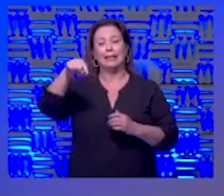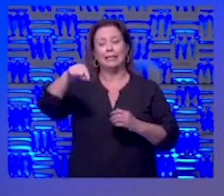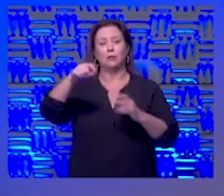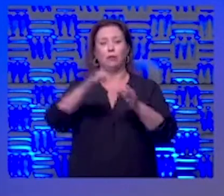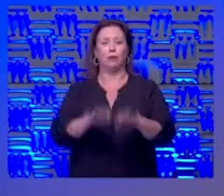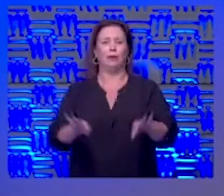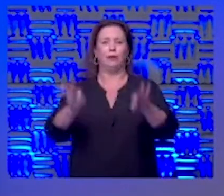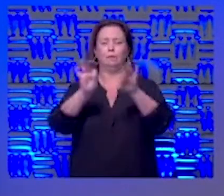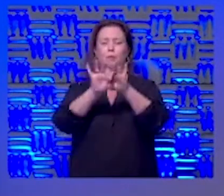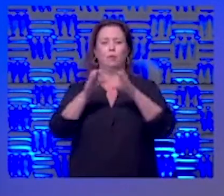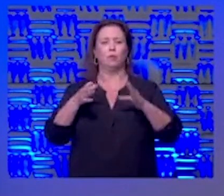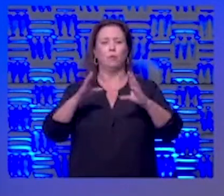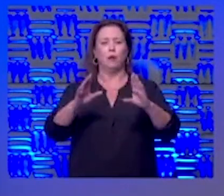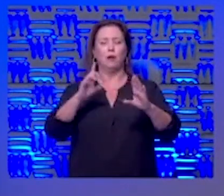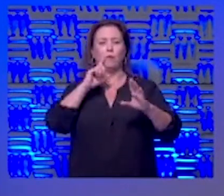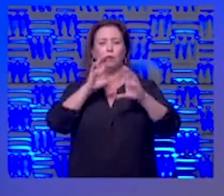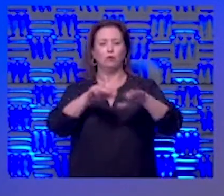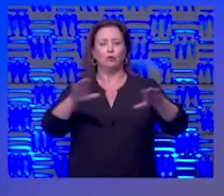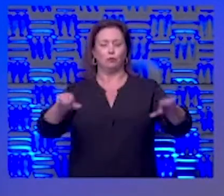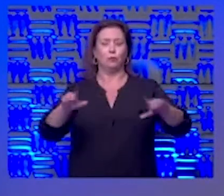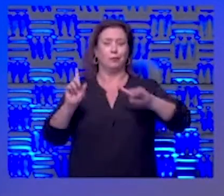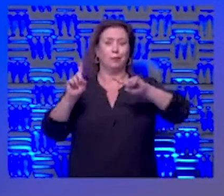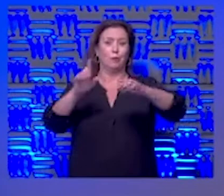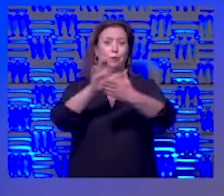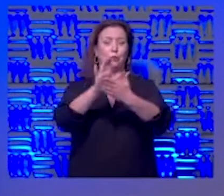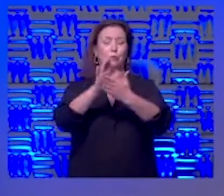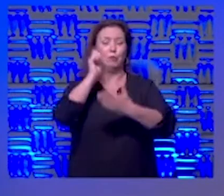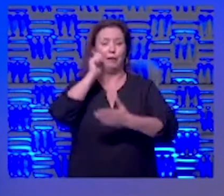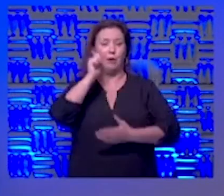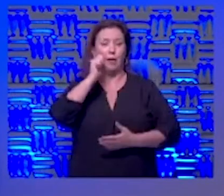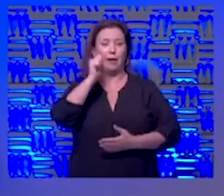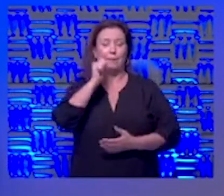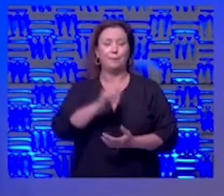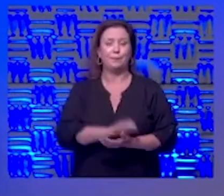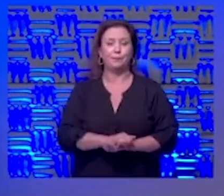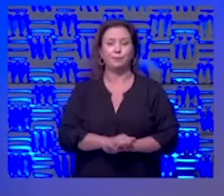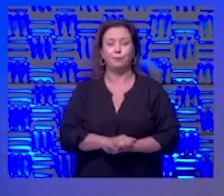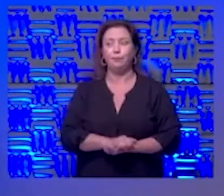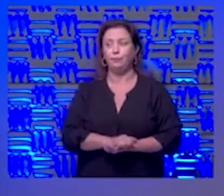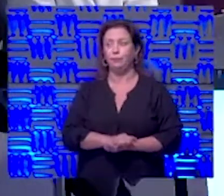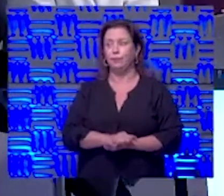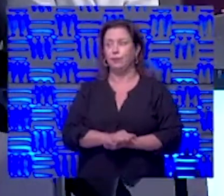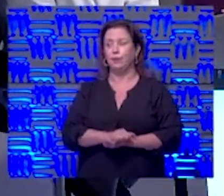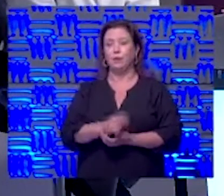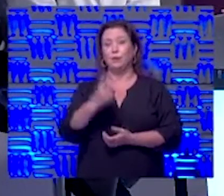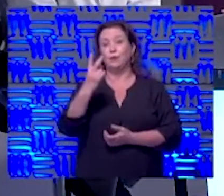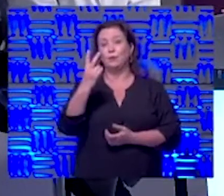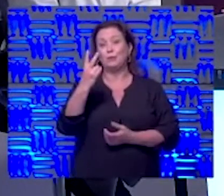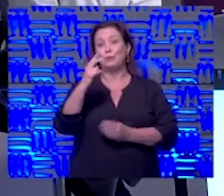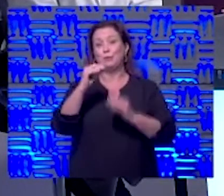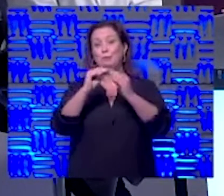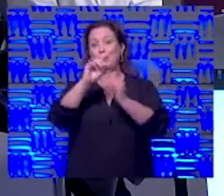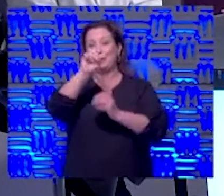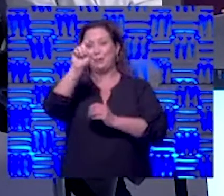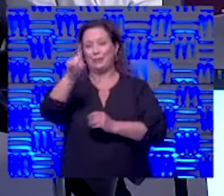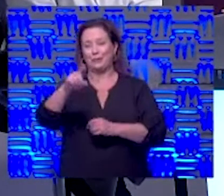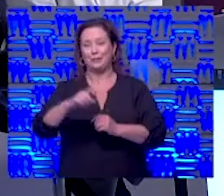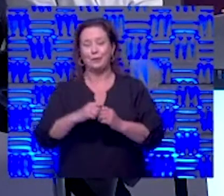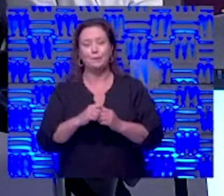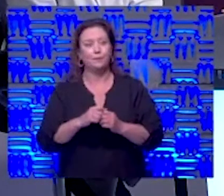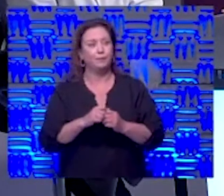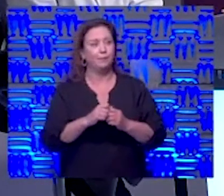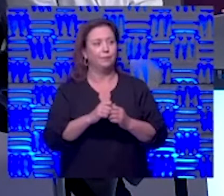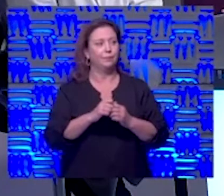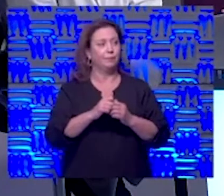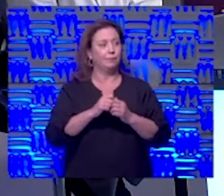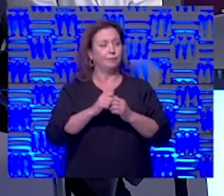vitally important way for children to get to school on a daily basis. Bob, we have time for about 2 more questions. All right.